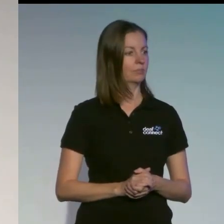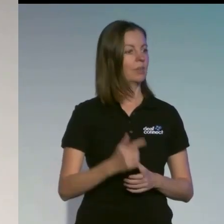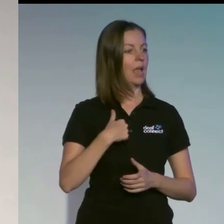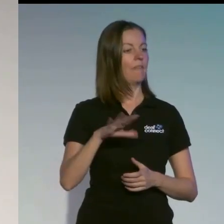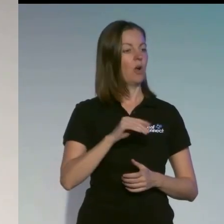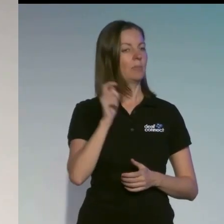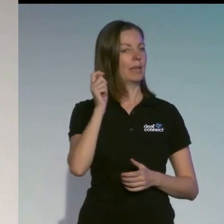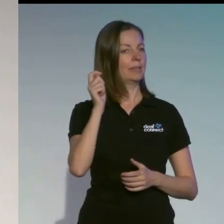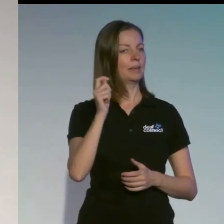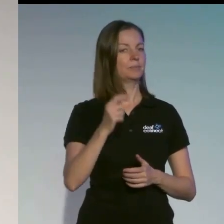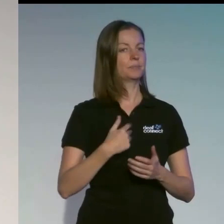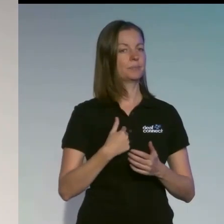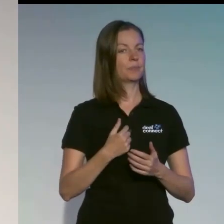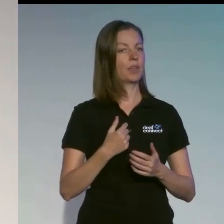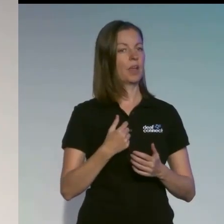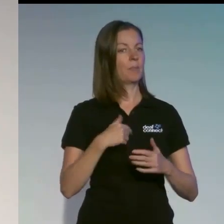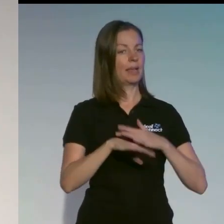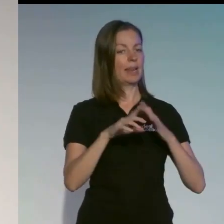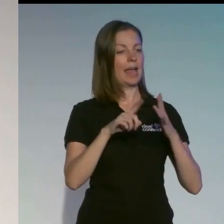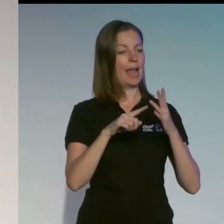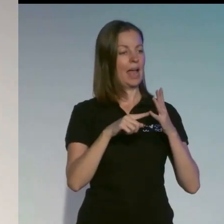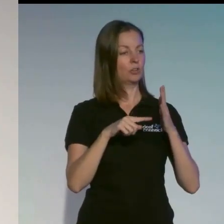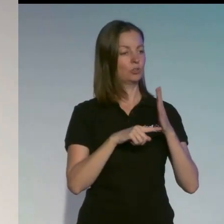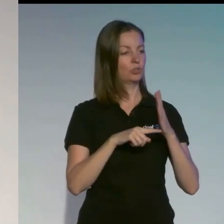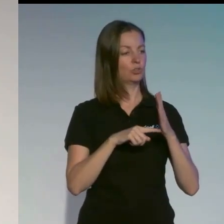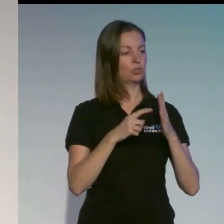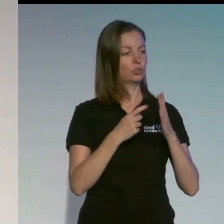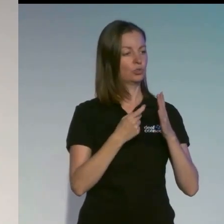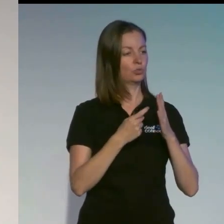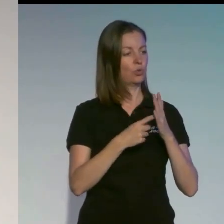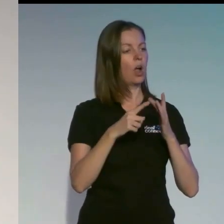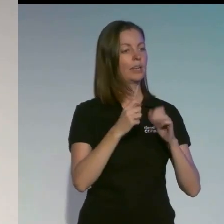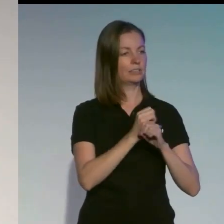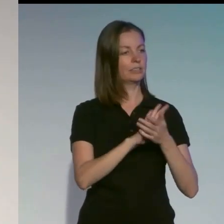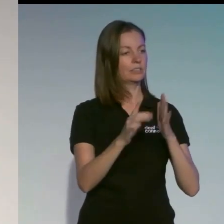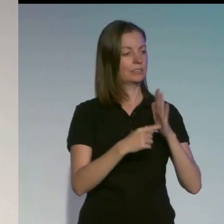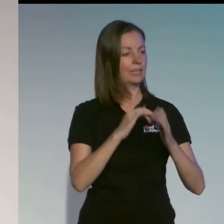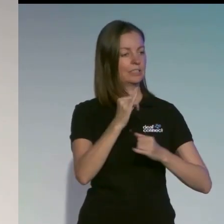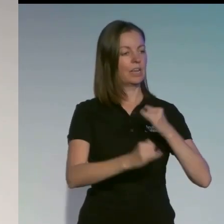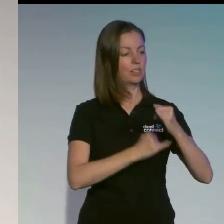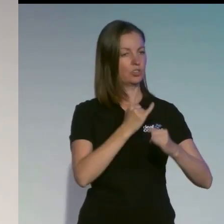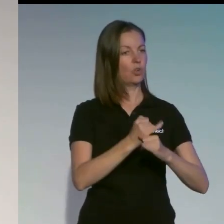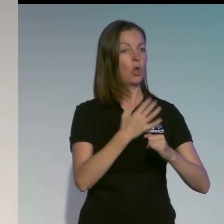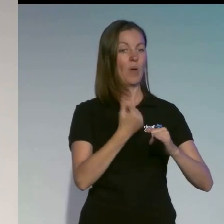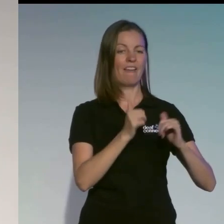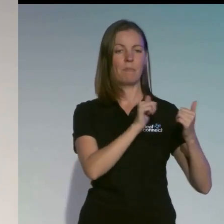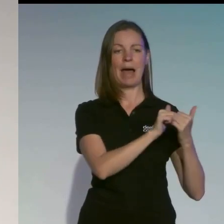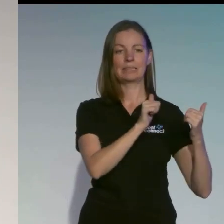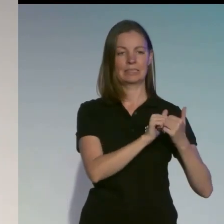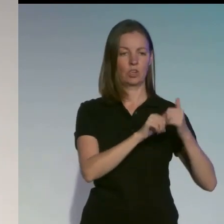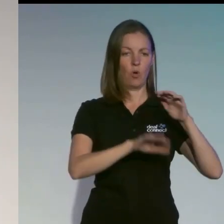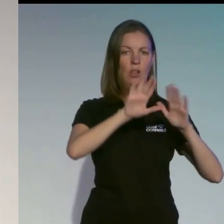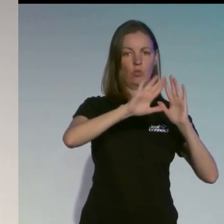Africa Program Officer at Interfaith International, a global organization that works with partners around the globe to strengthen the capacity